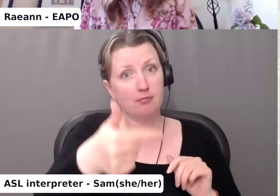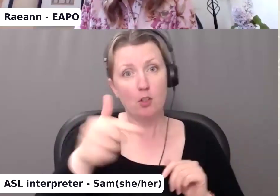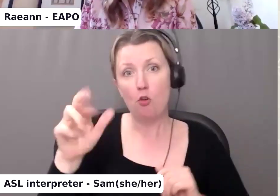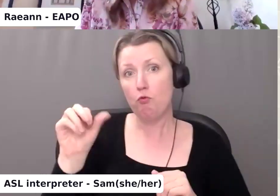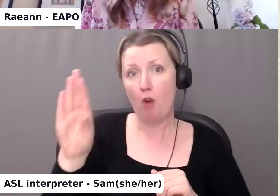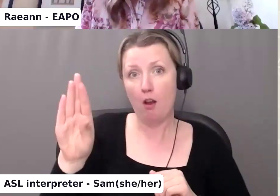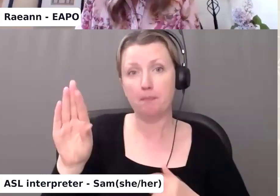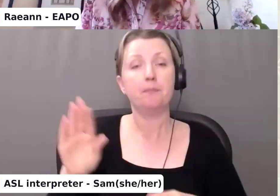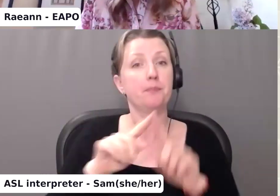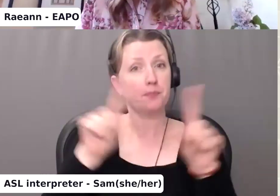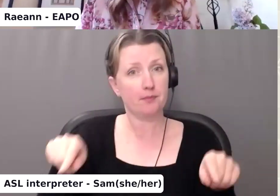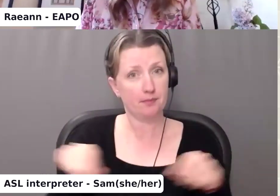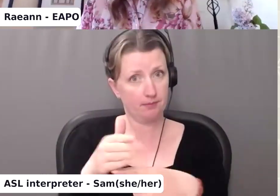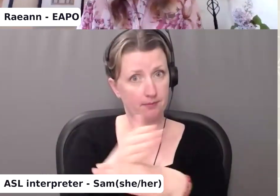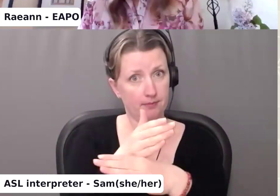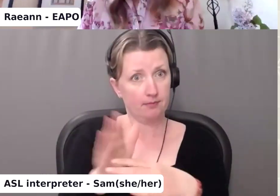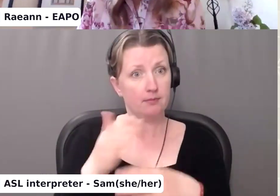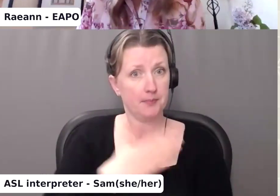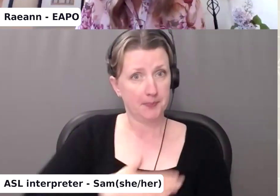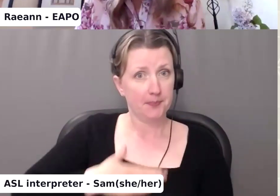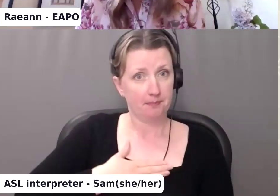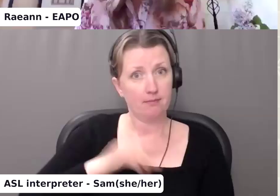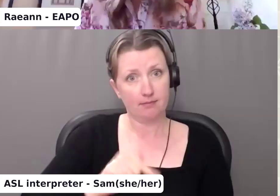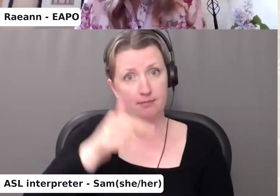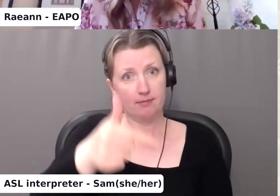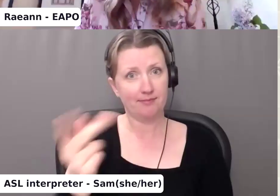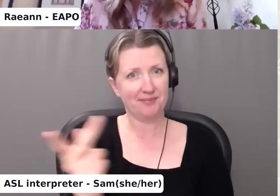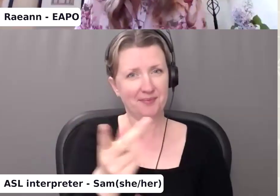and take it over. Thank you.